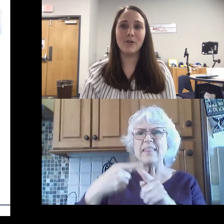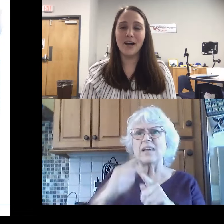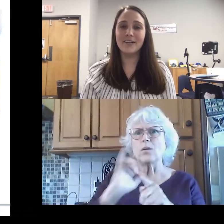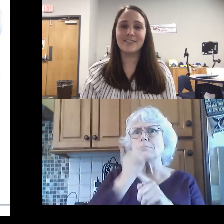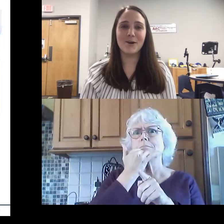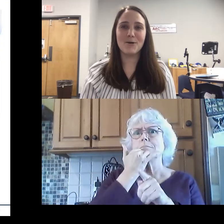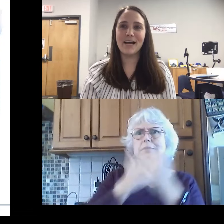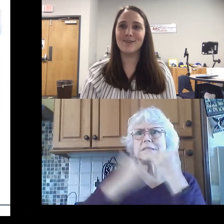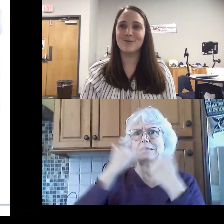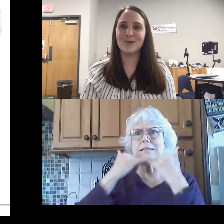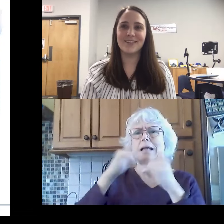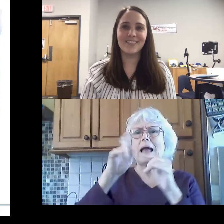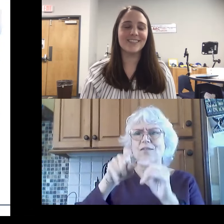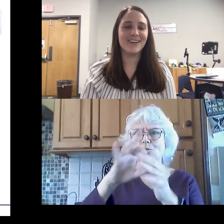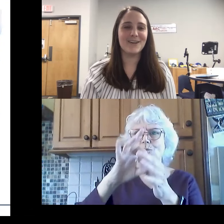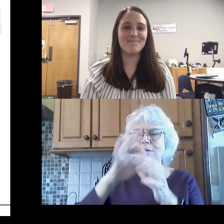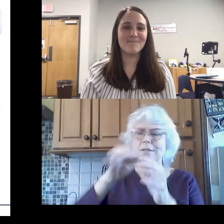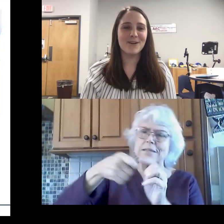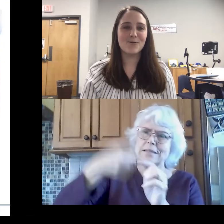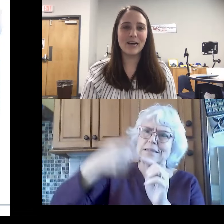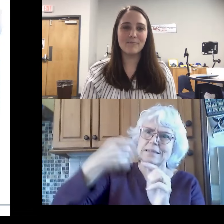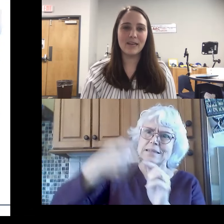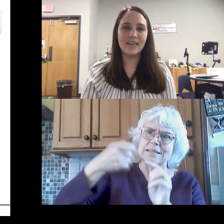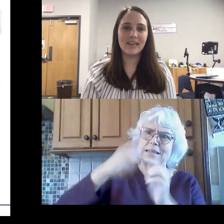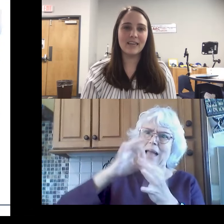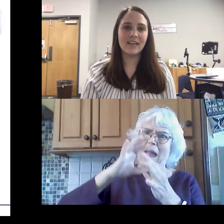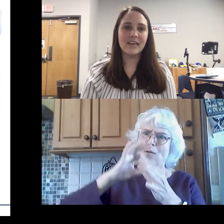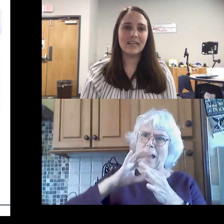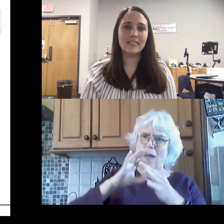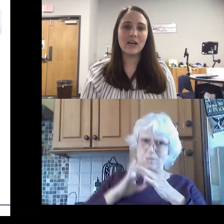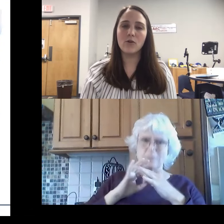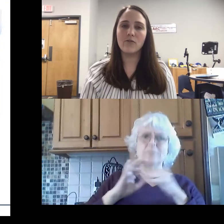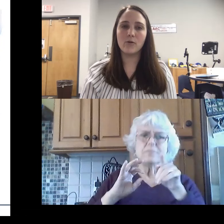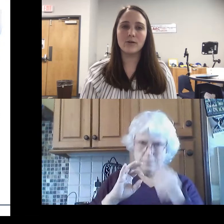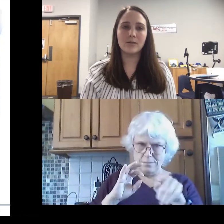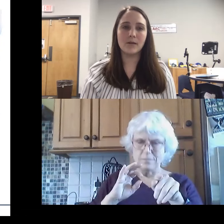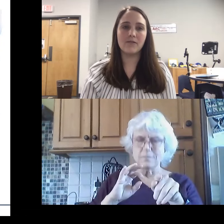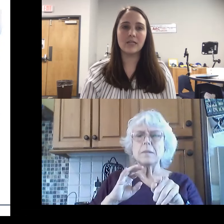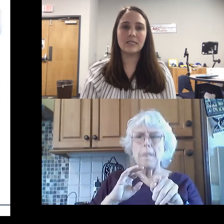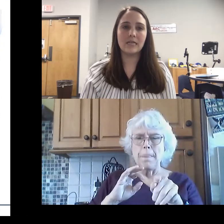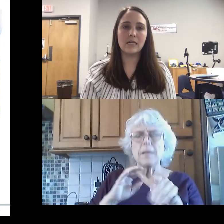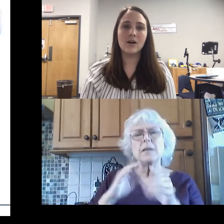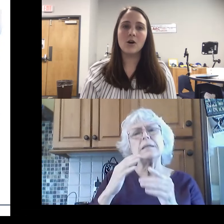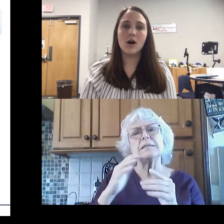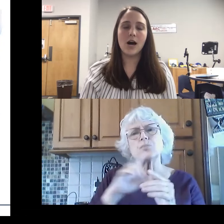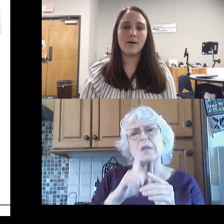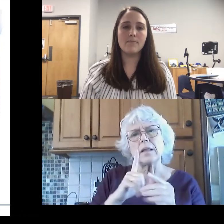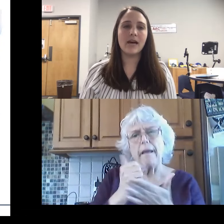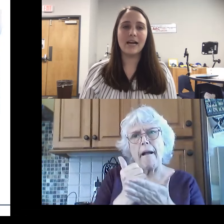mess up a lot. So I use one of these quite a bit and it's helpful to be able to see